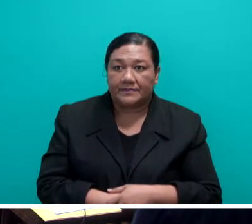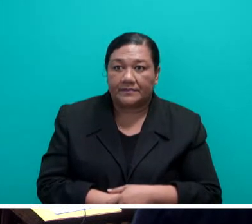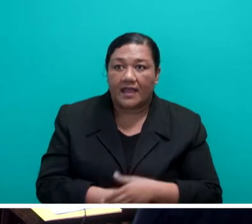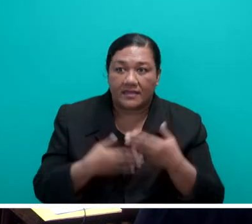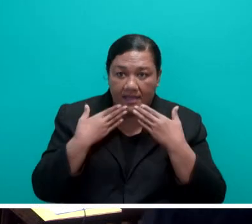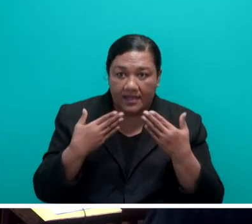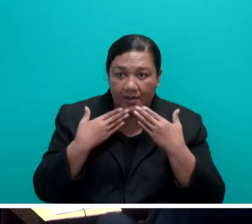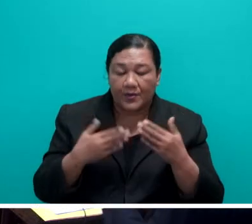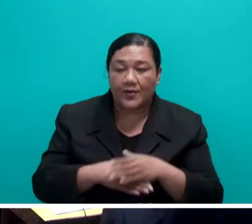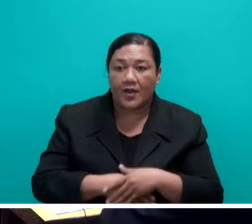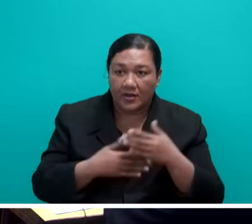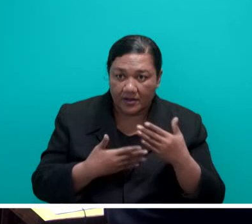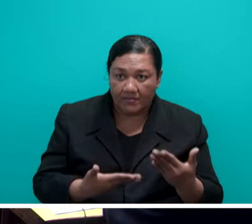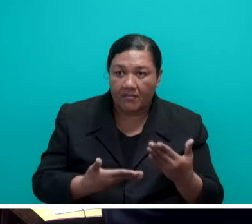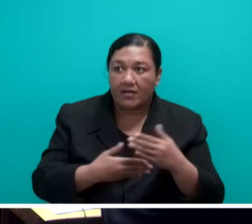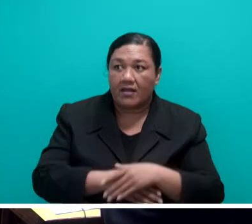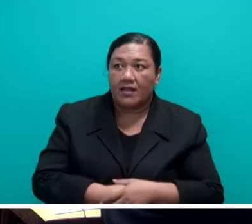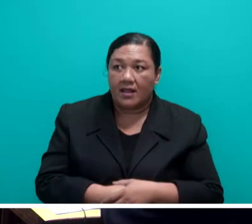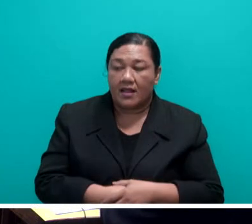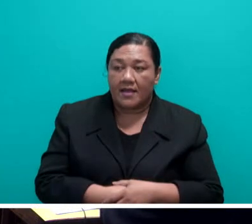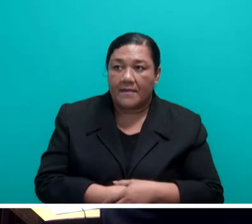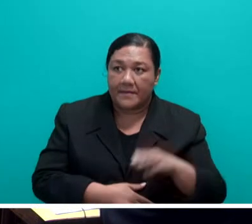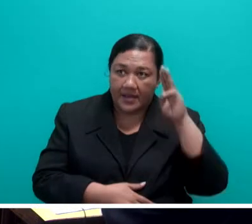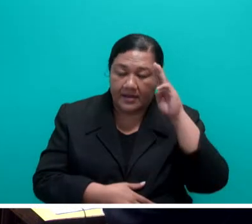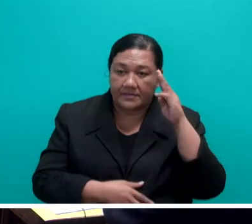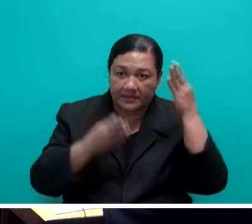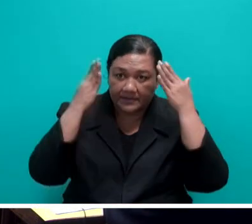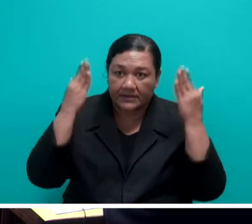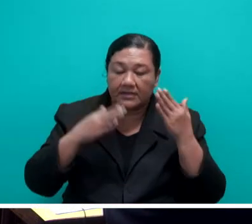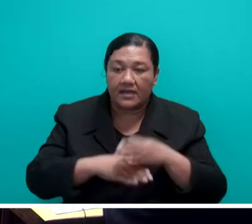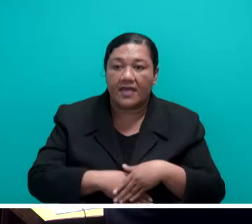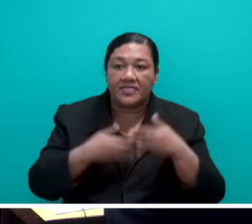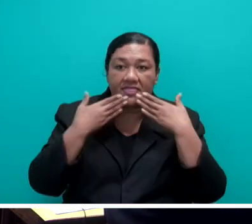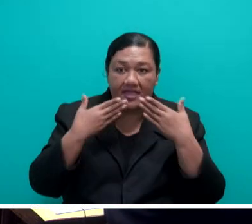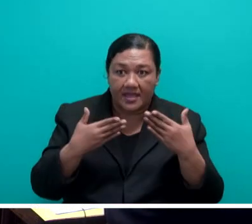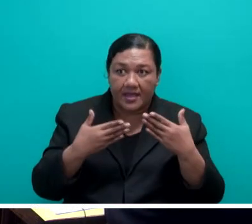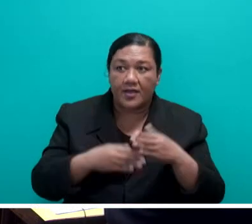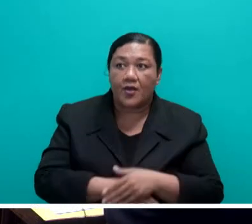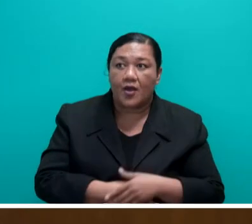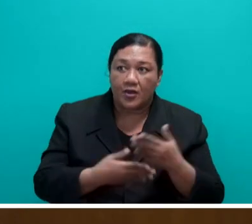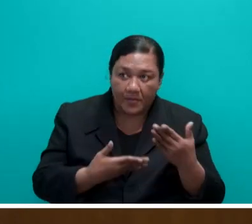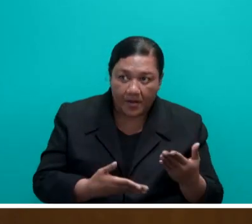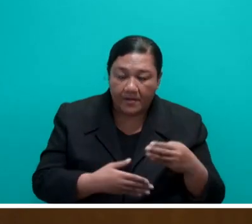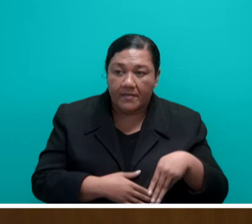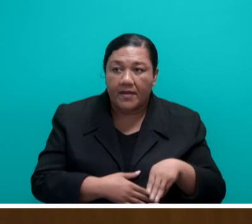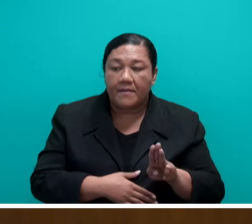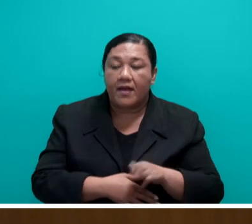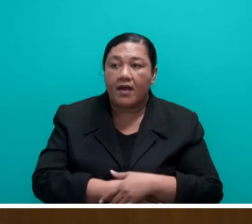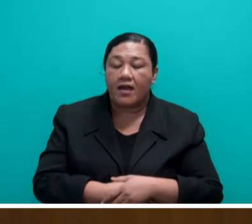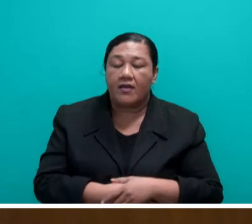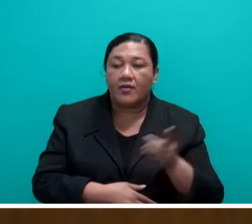Honorable Madam Deputy Speaker. I thank the Honorable Member for his question.